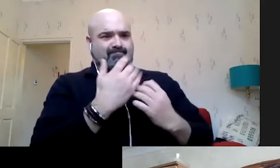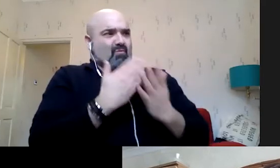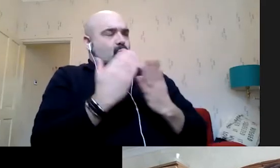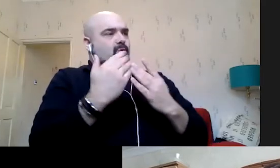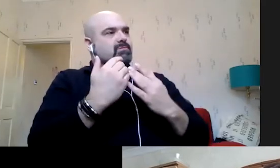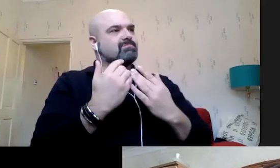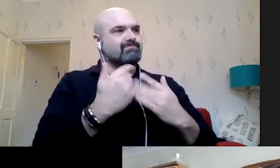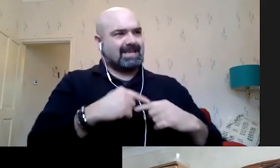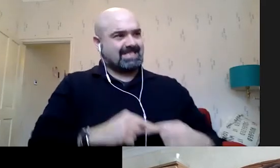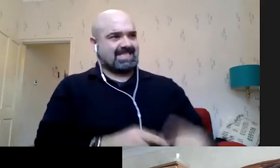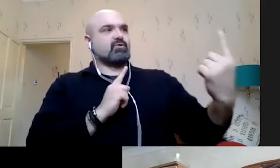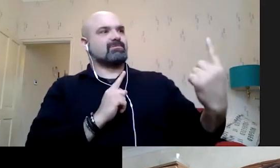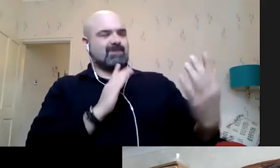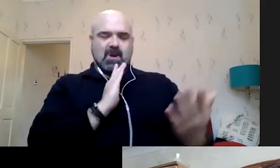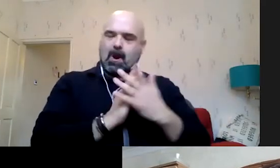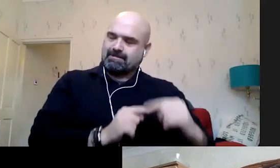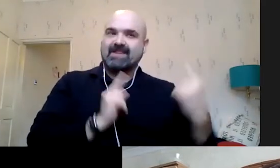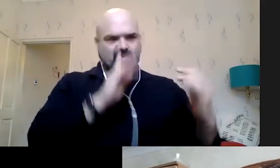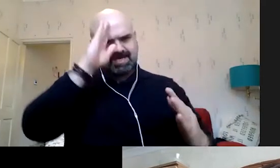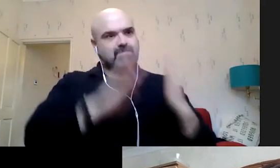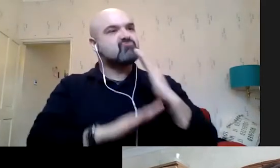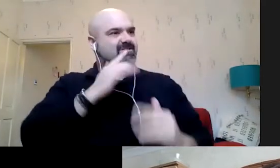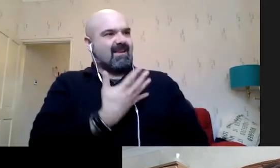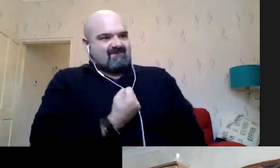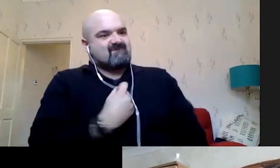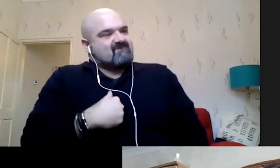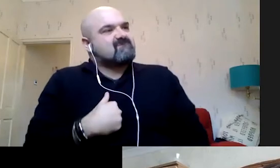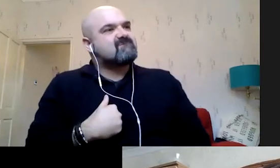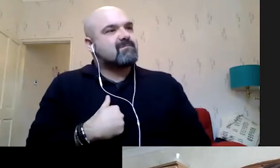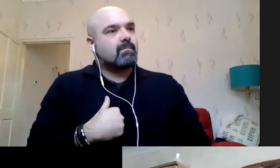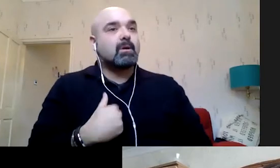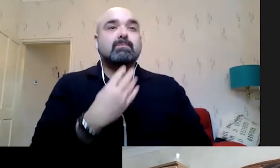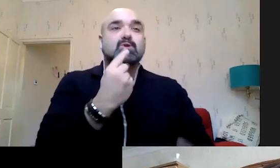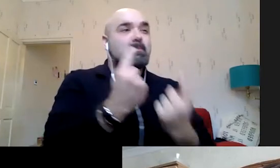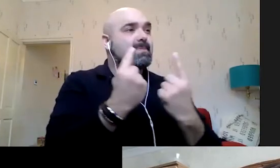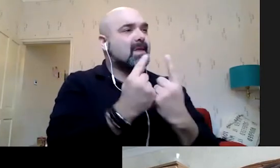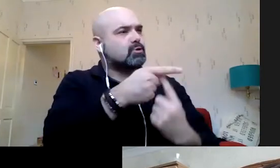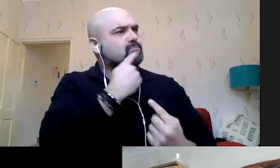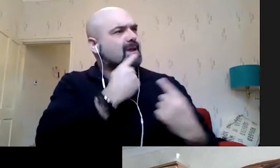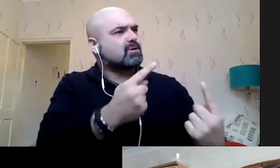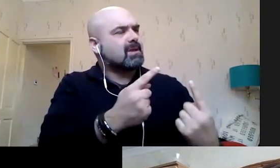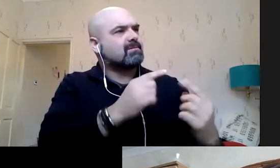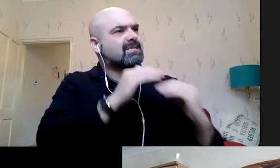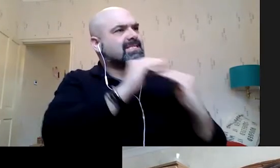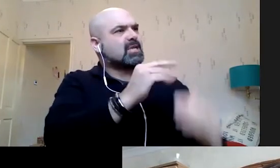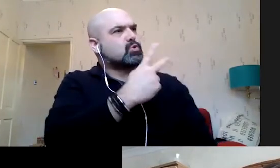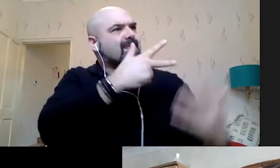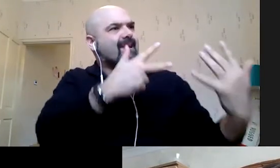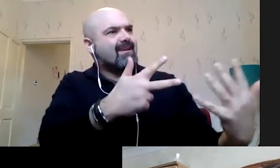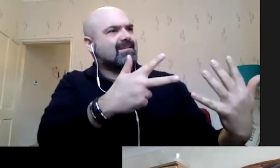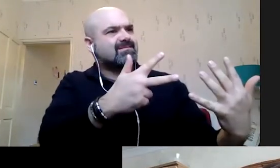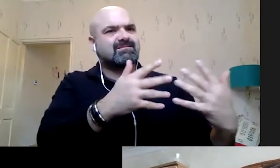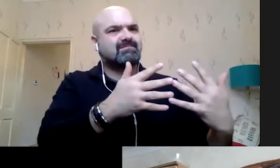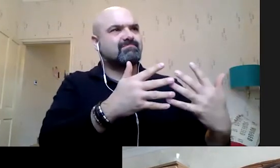it's been very different experiences. But I think some of the things you mentioned about Section 28, I think that the